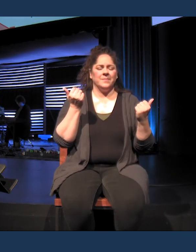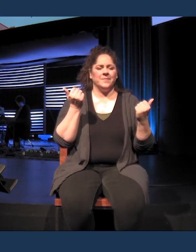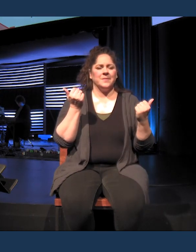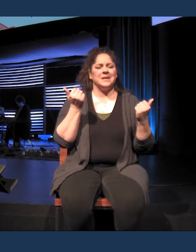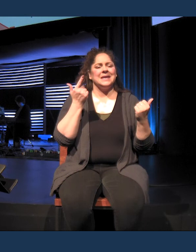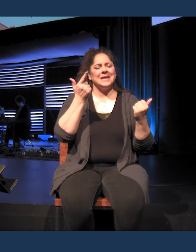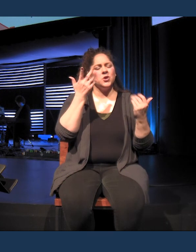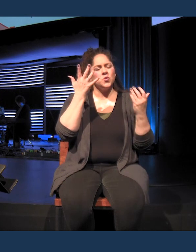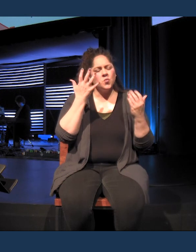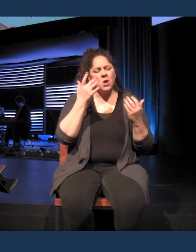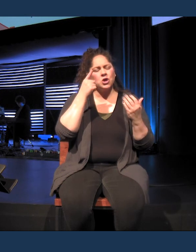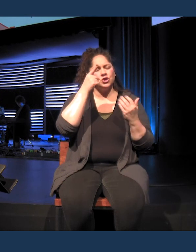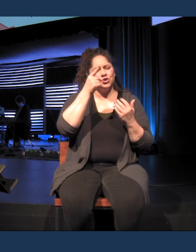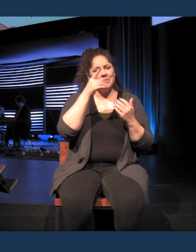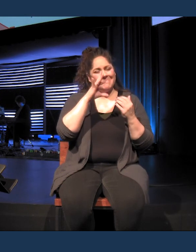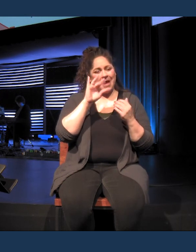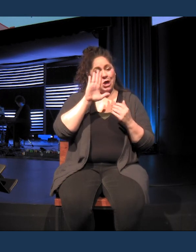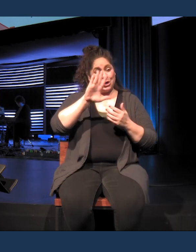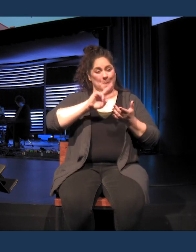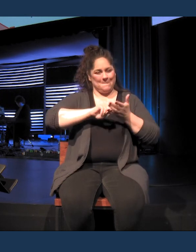to find your purpose in him.